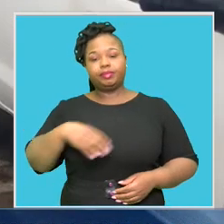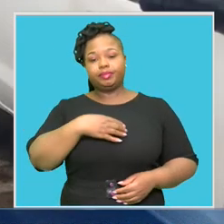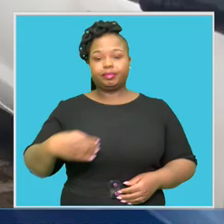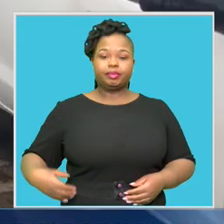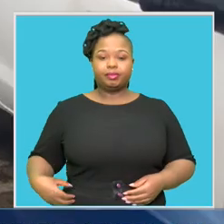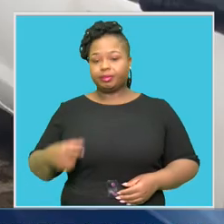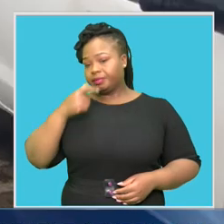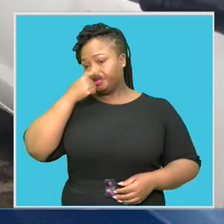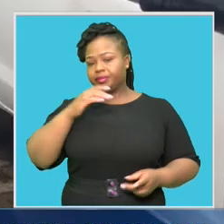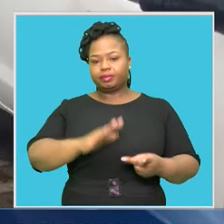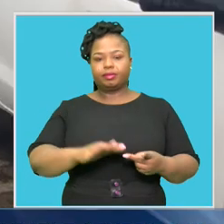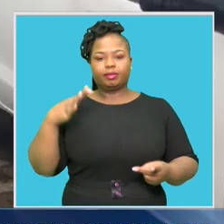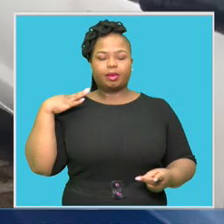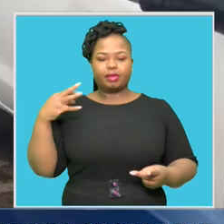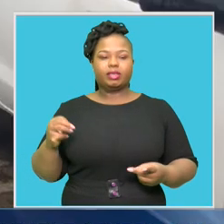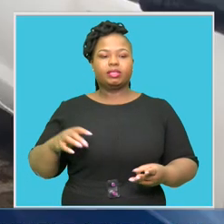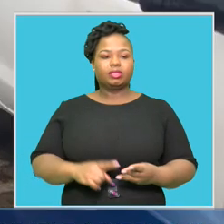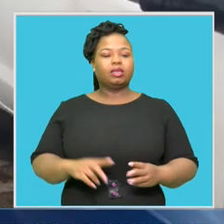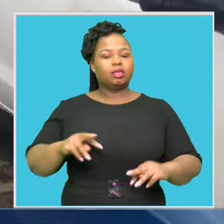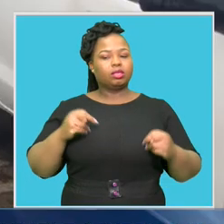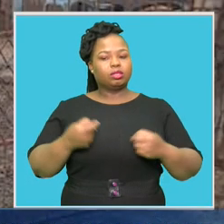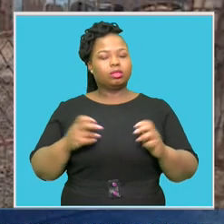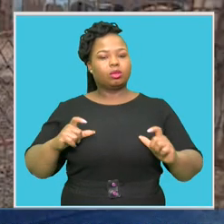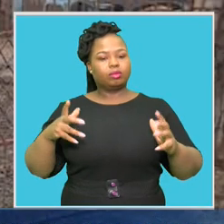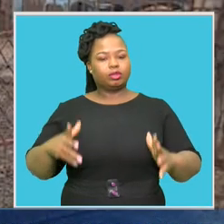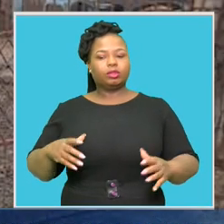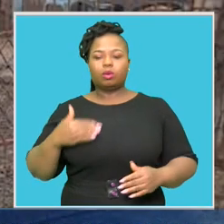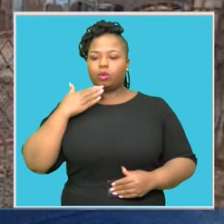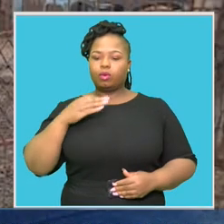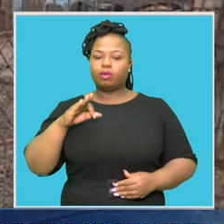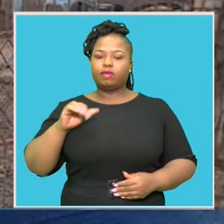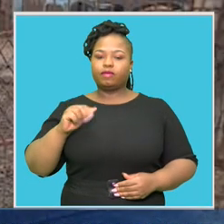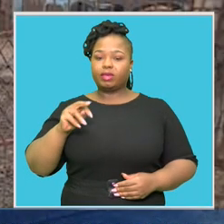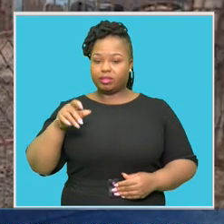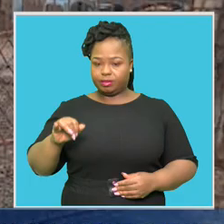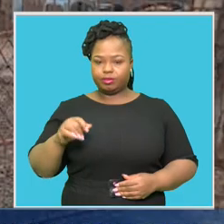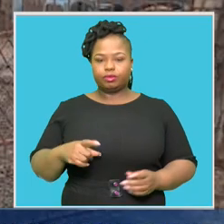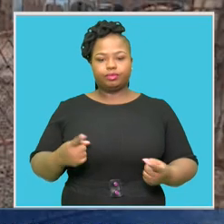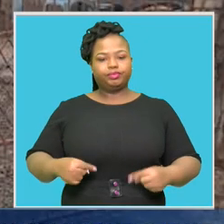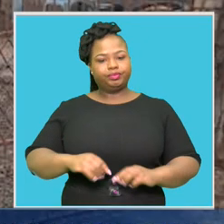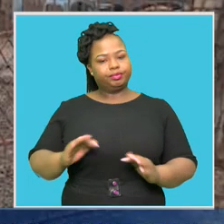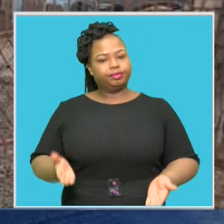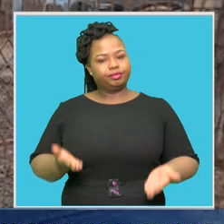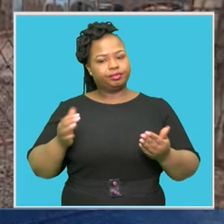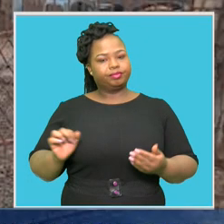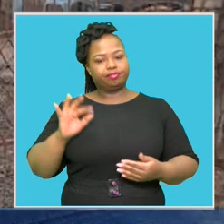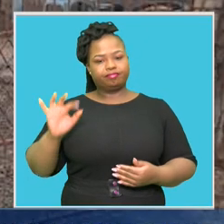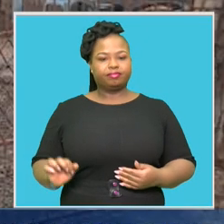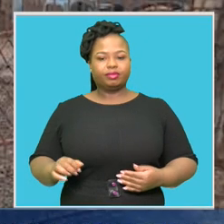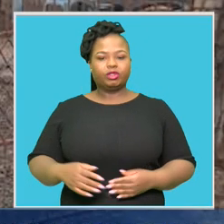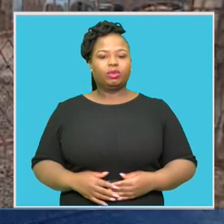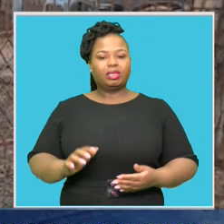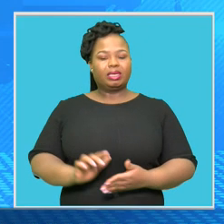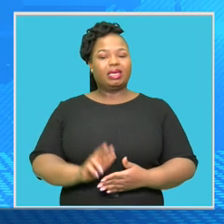The Minister Senzomkuna National Commissioner Fani Masimola As rising zanzi, we mourn the violent death of 18